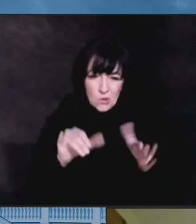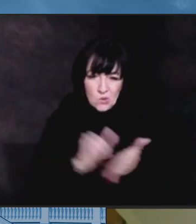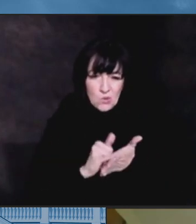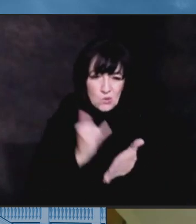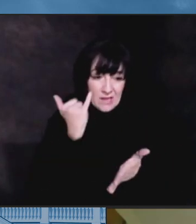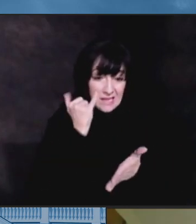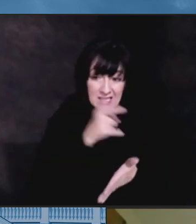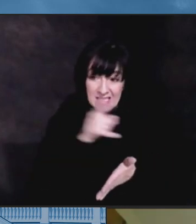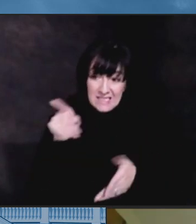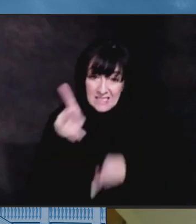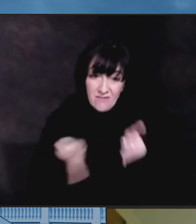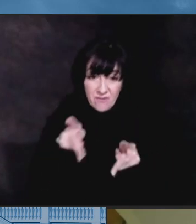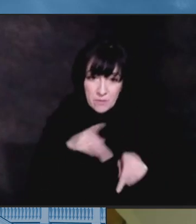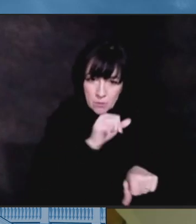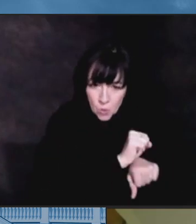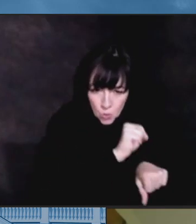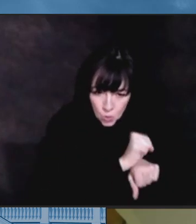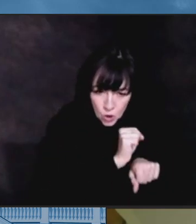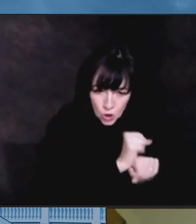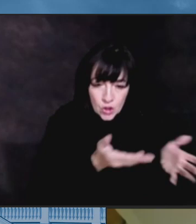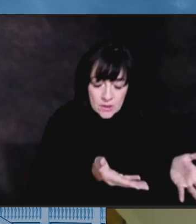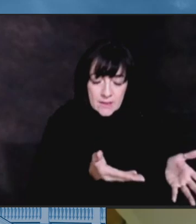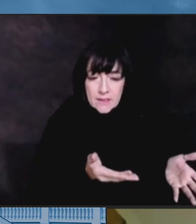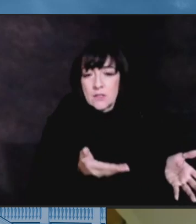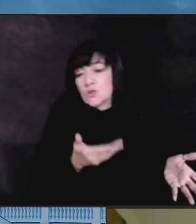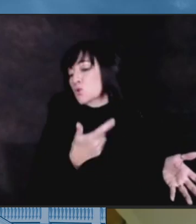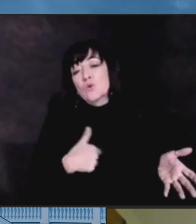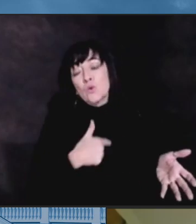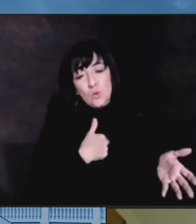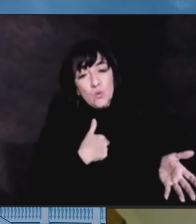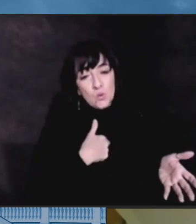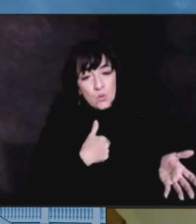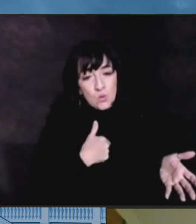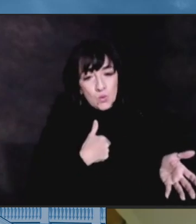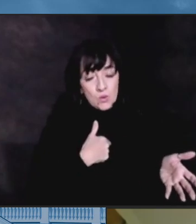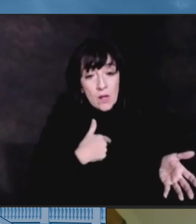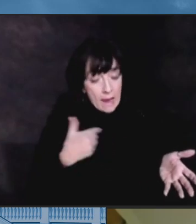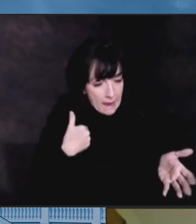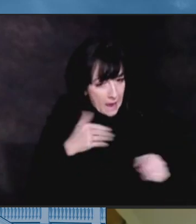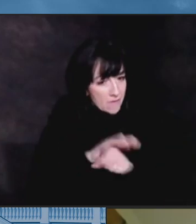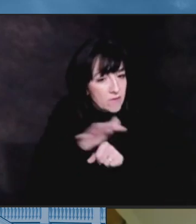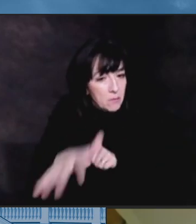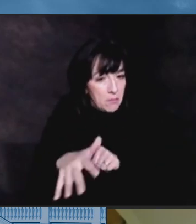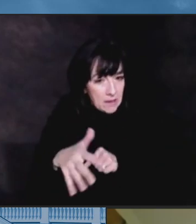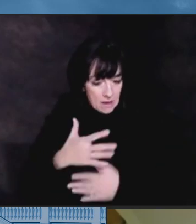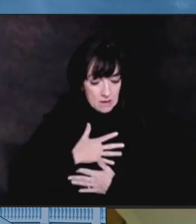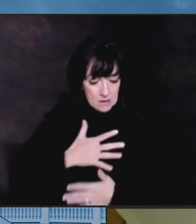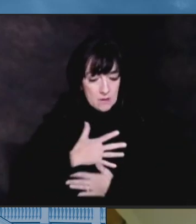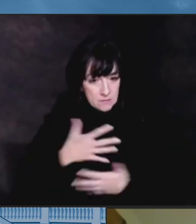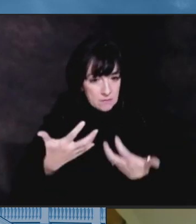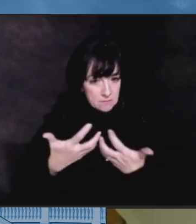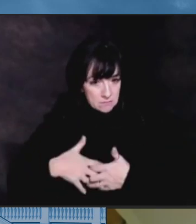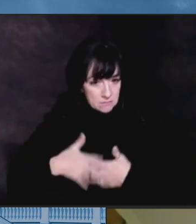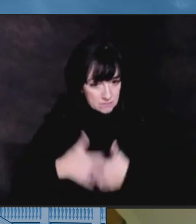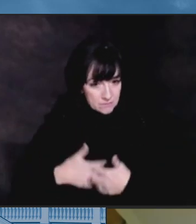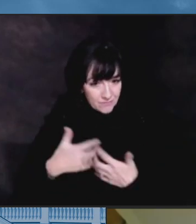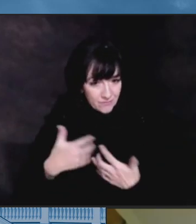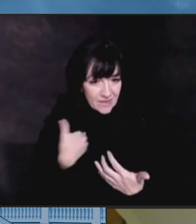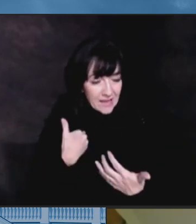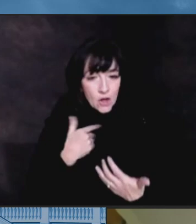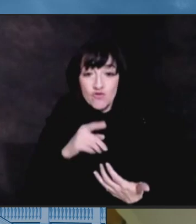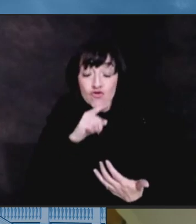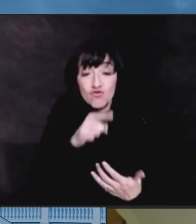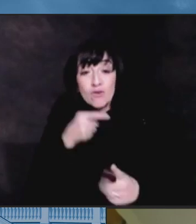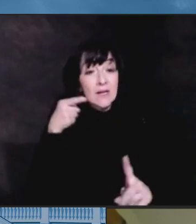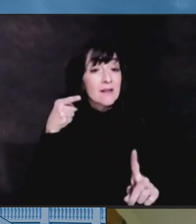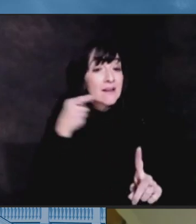It's not beds as much and rooms, certainly not ventilators as we expected in the spring. It's staffing and